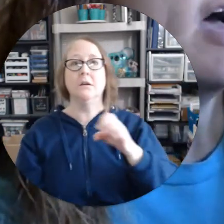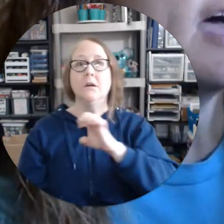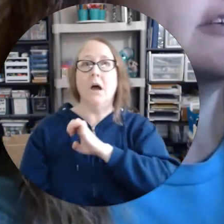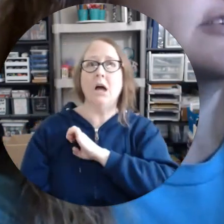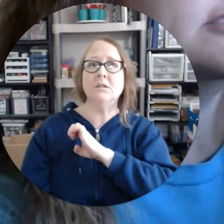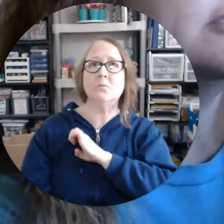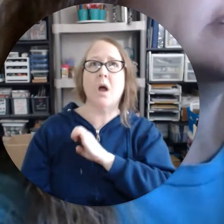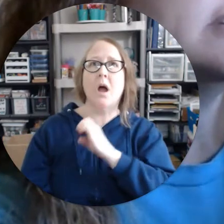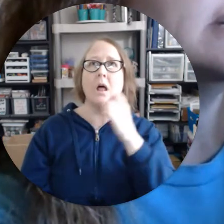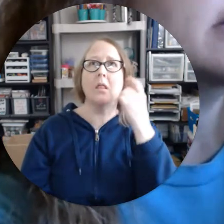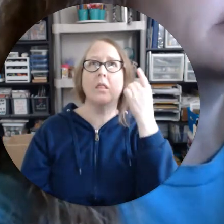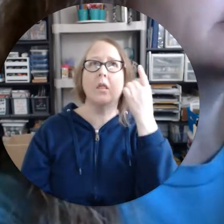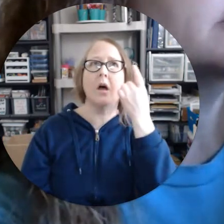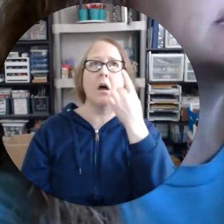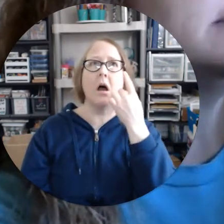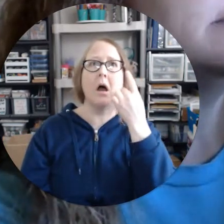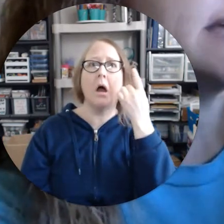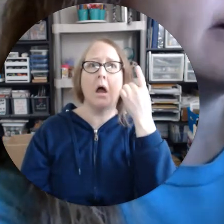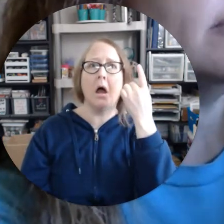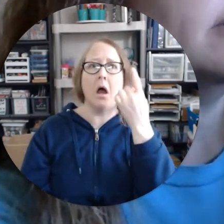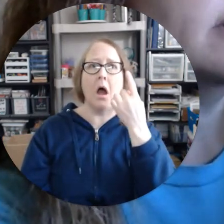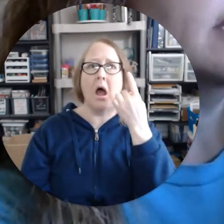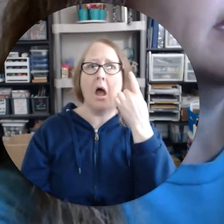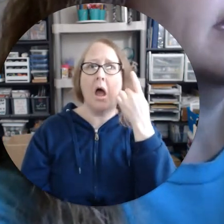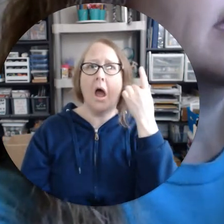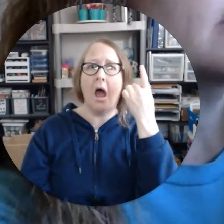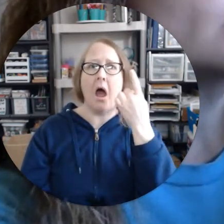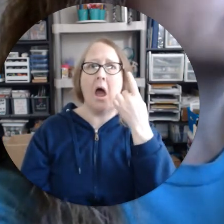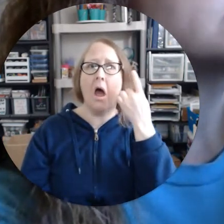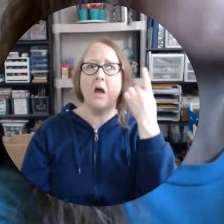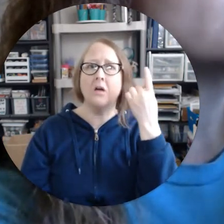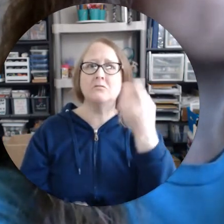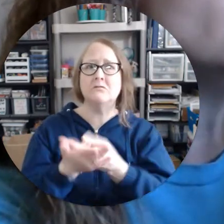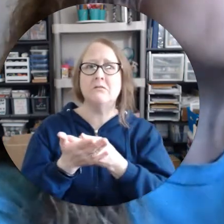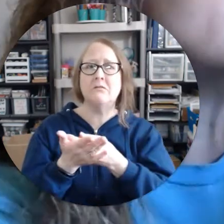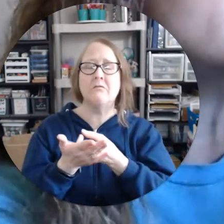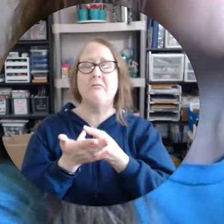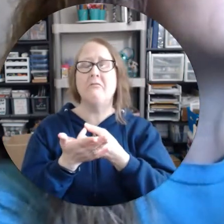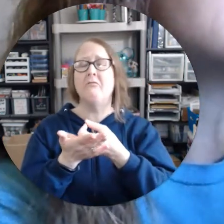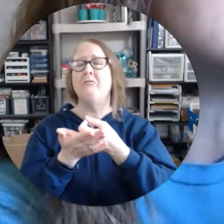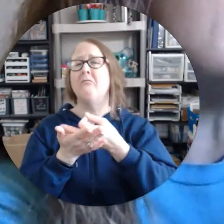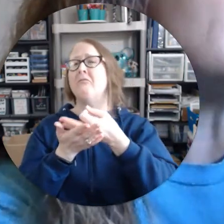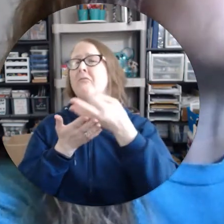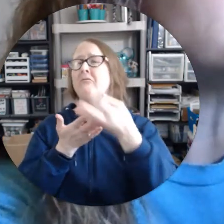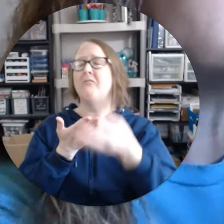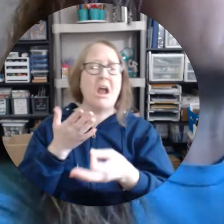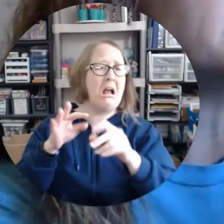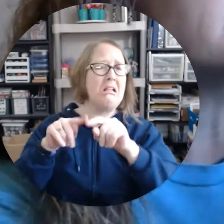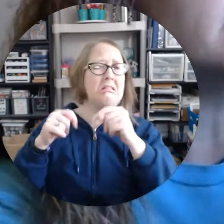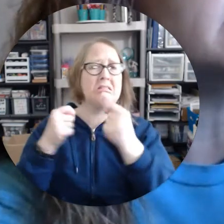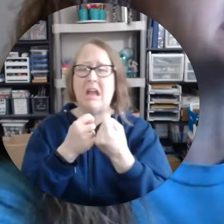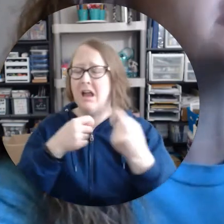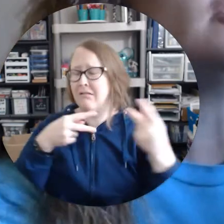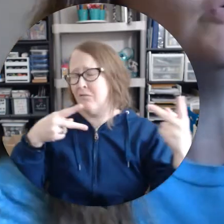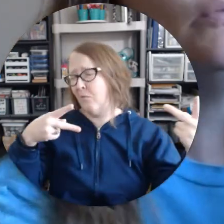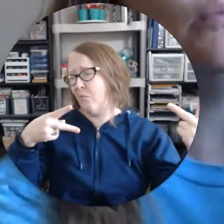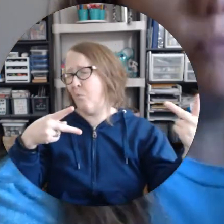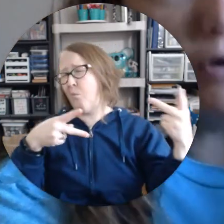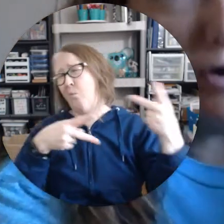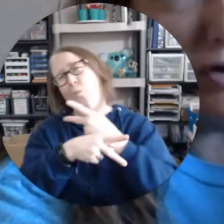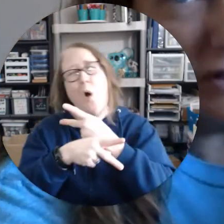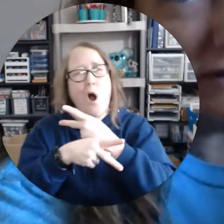Esperanza thought she'd let her team down and was the worst soccer player in